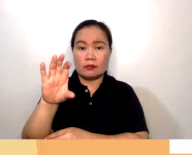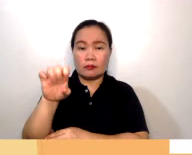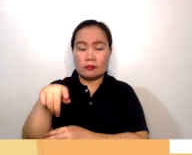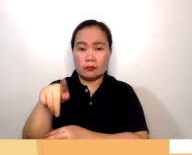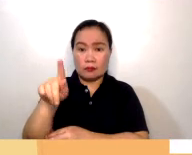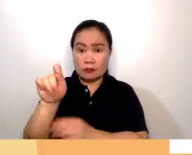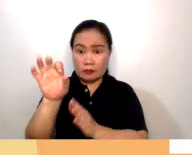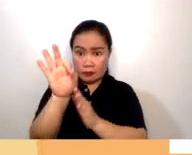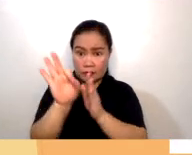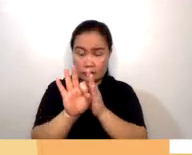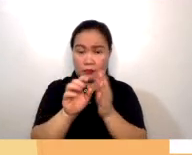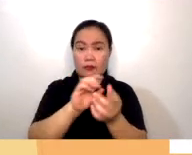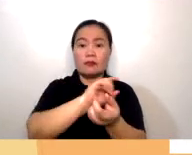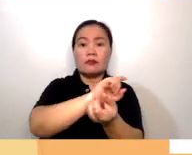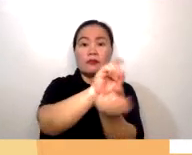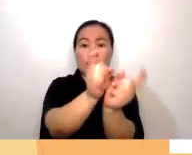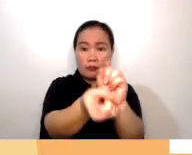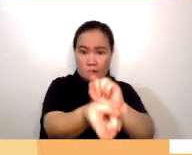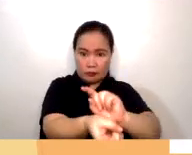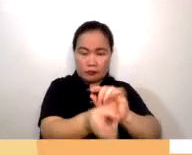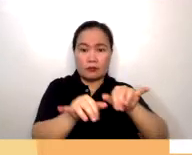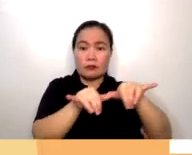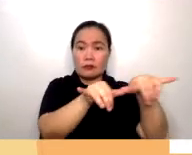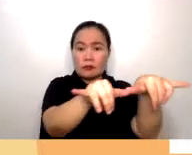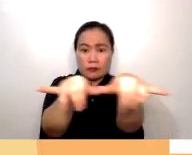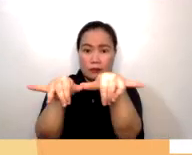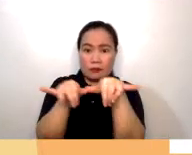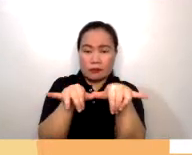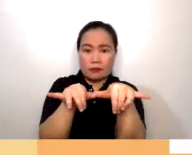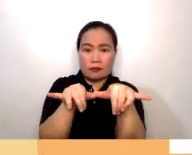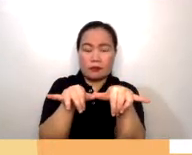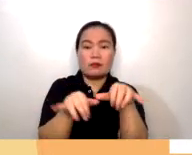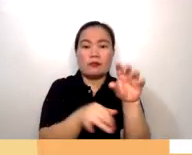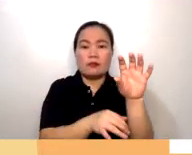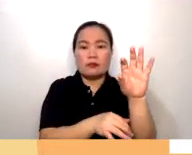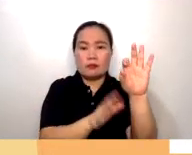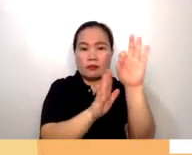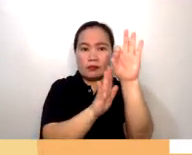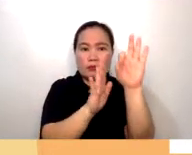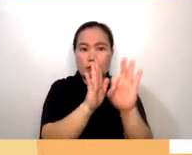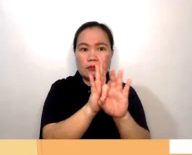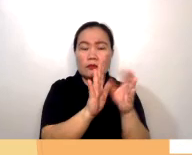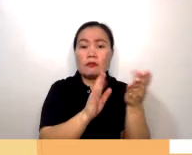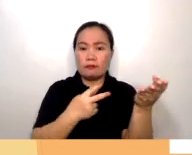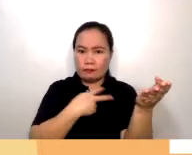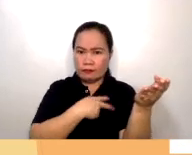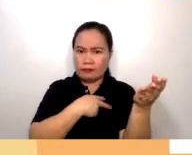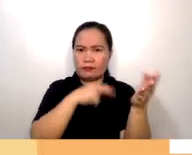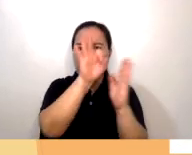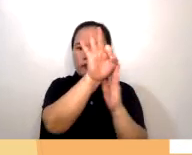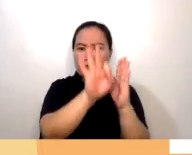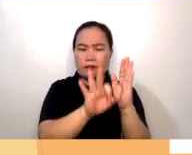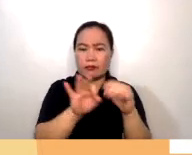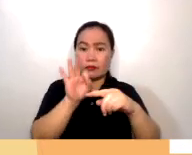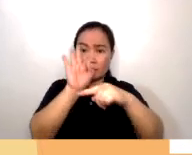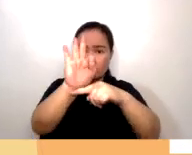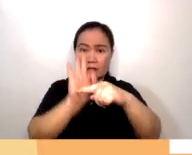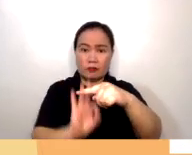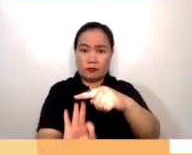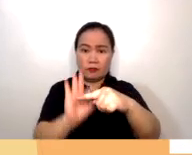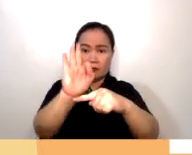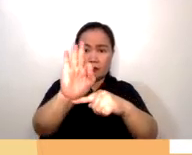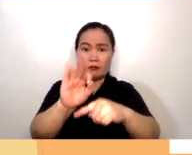natin siyang standard form. But as you can see, meron tayong fraction which is negative